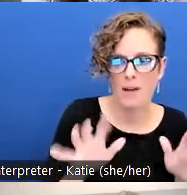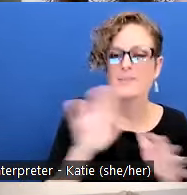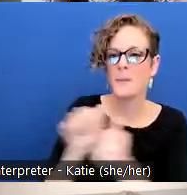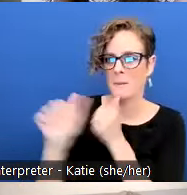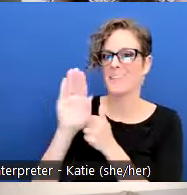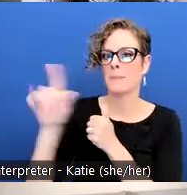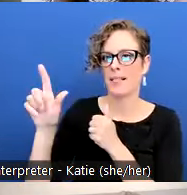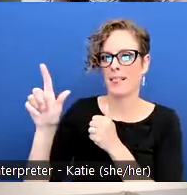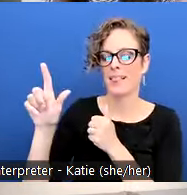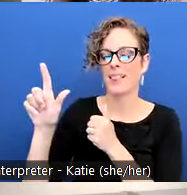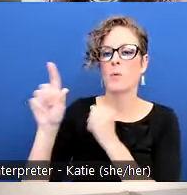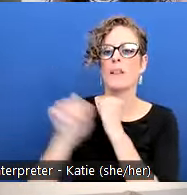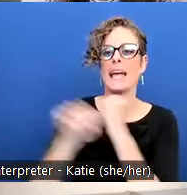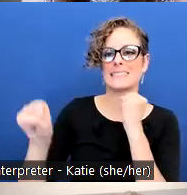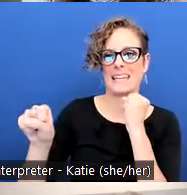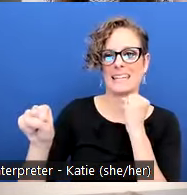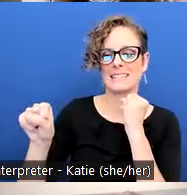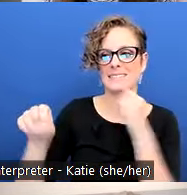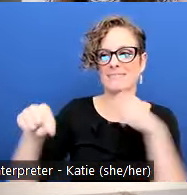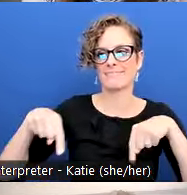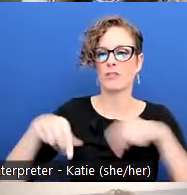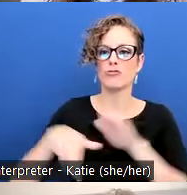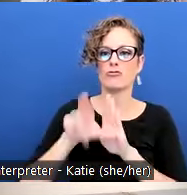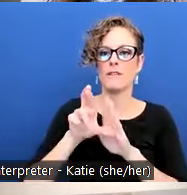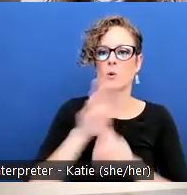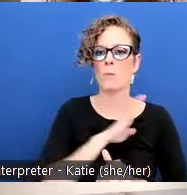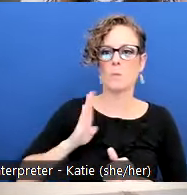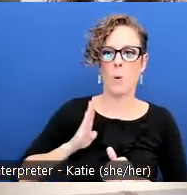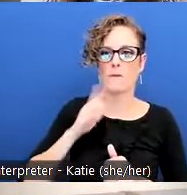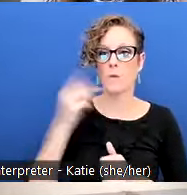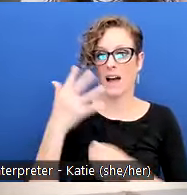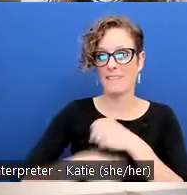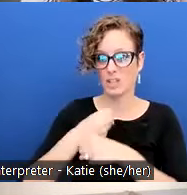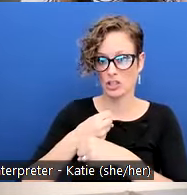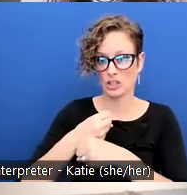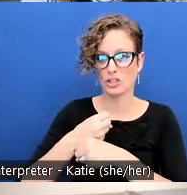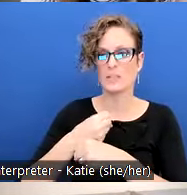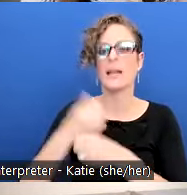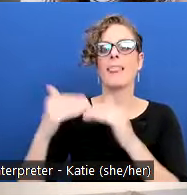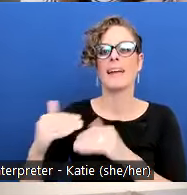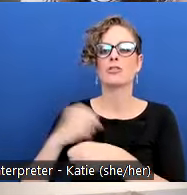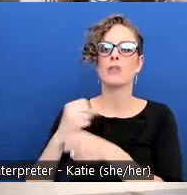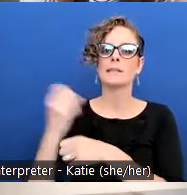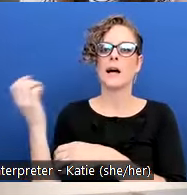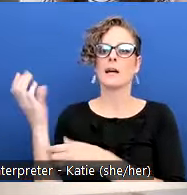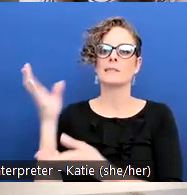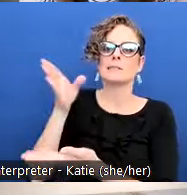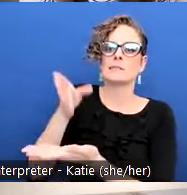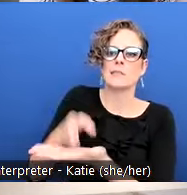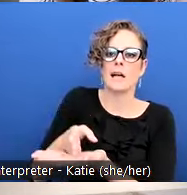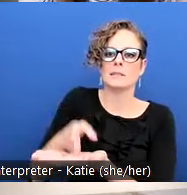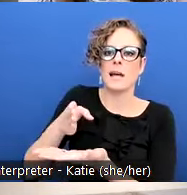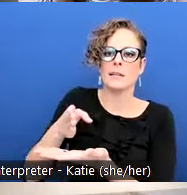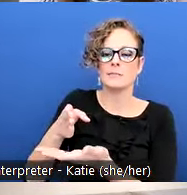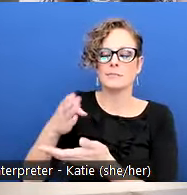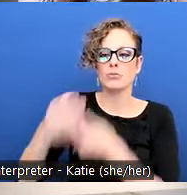review for another 5 years and then creates a sunset process, which is kind of a review process that I'll talk about a little bit